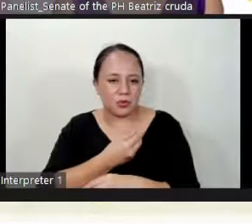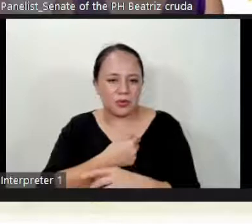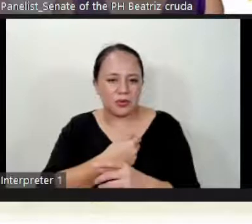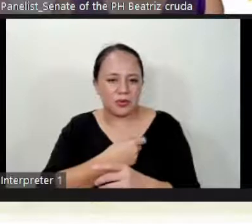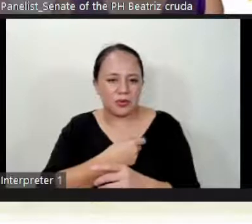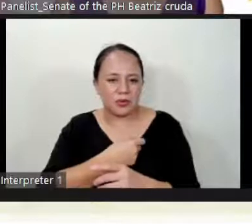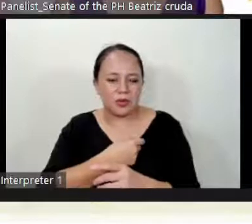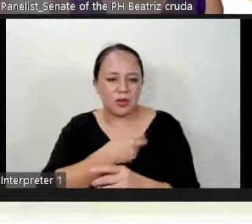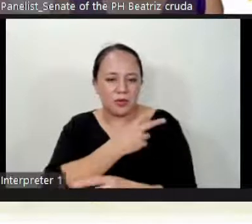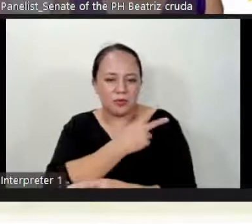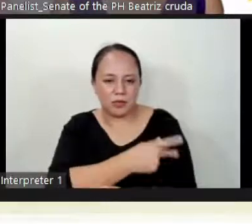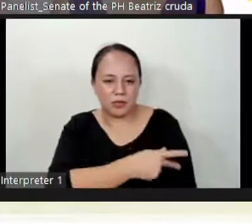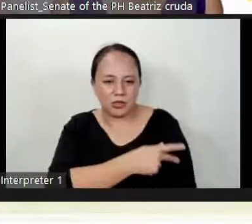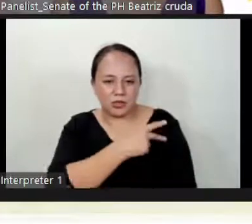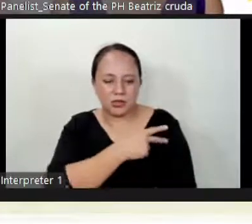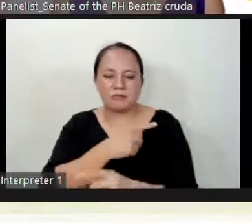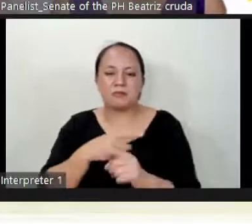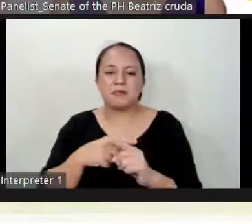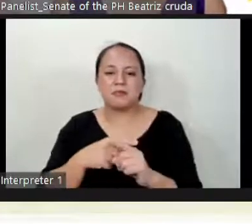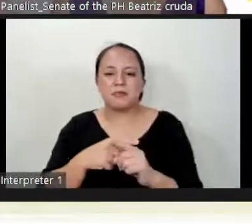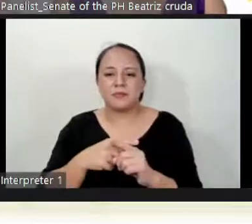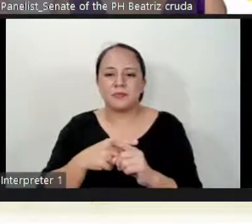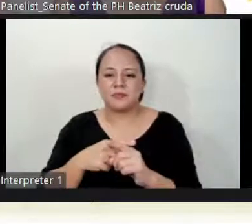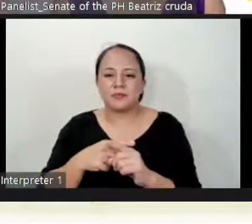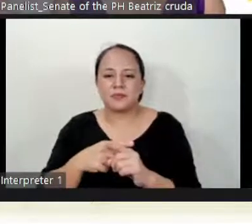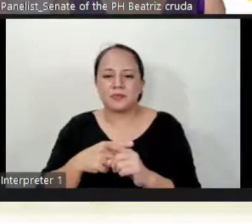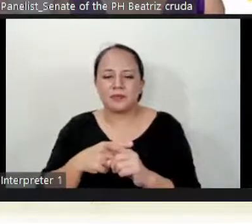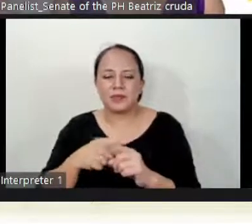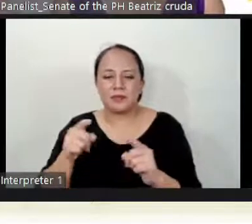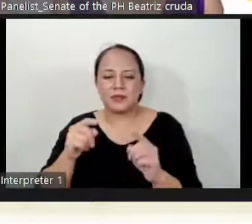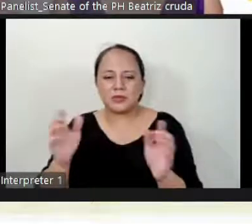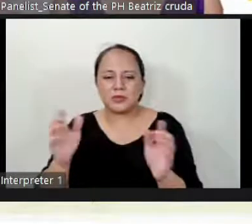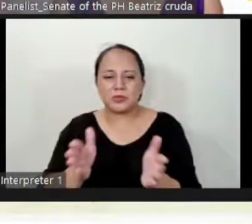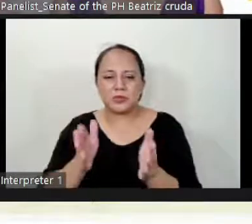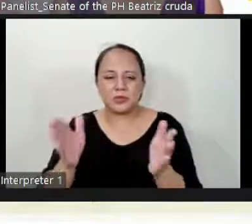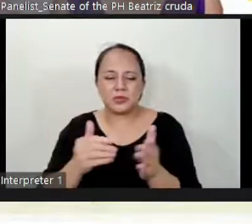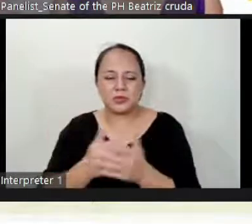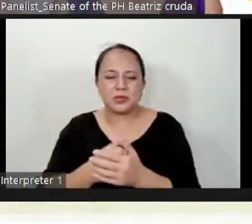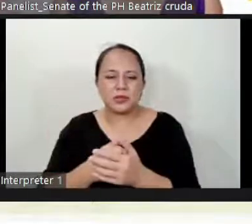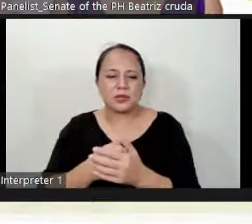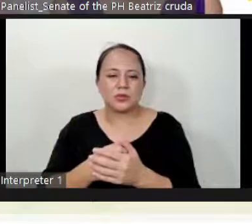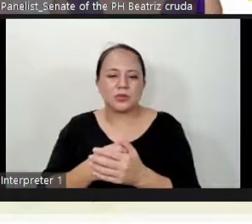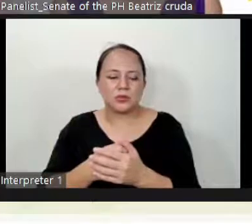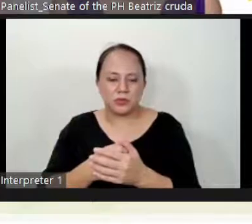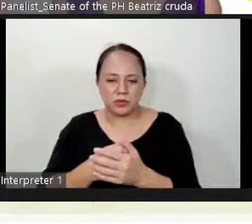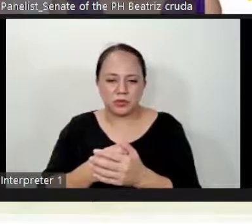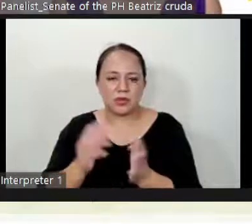potential patients, but it should encourage them to seek